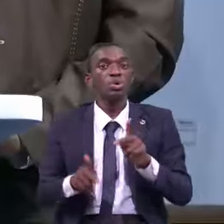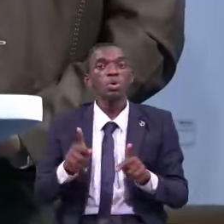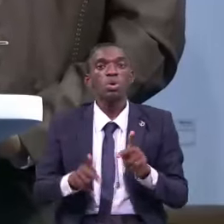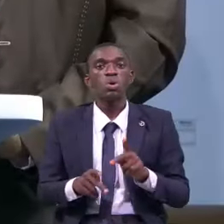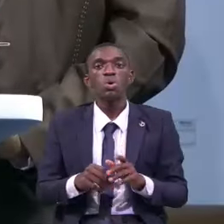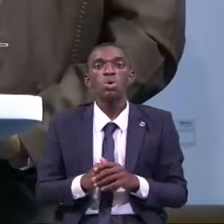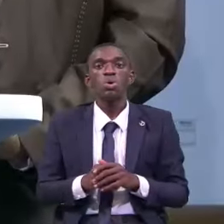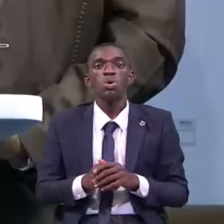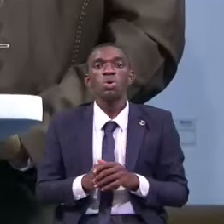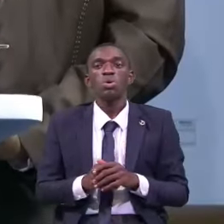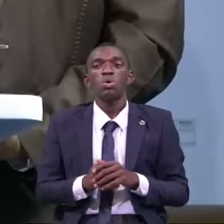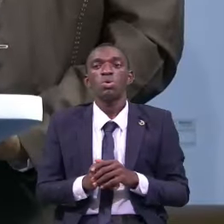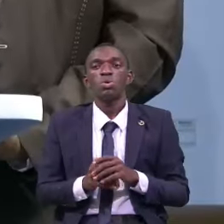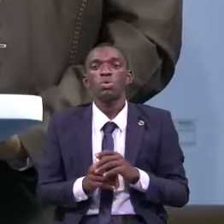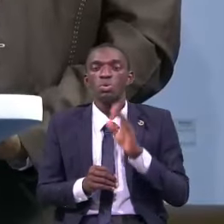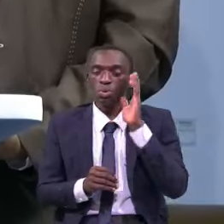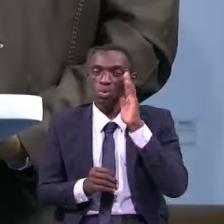your spiritual concerns.